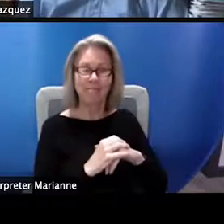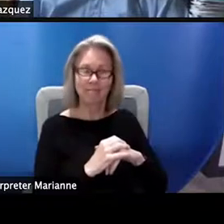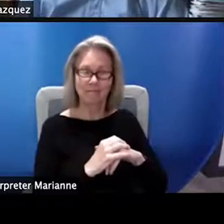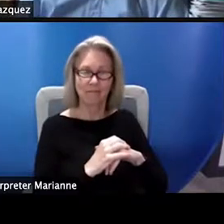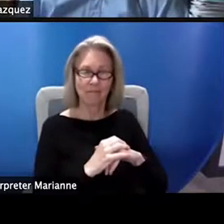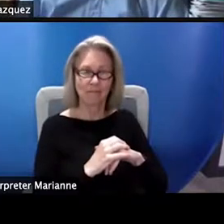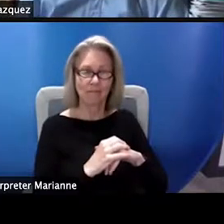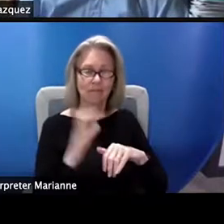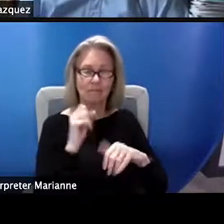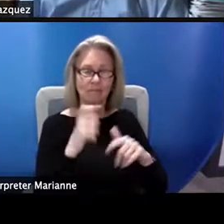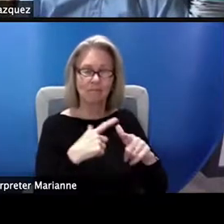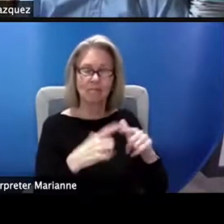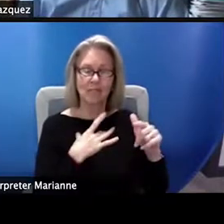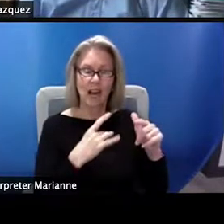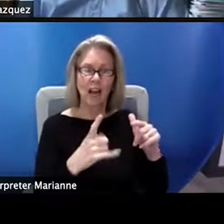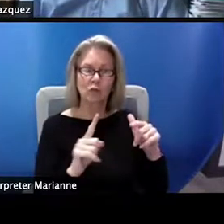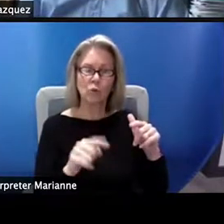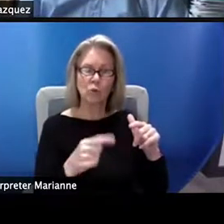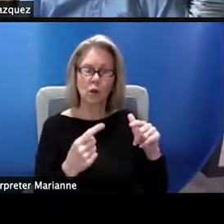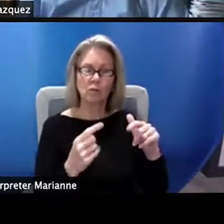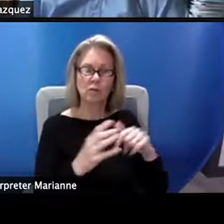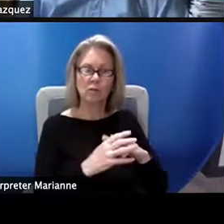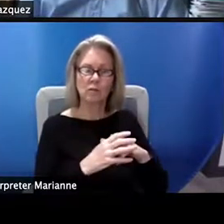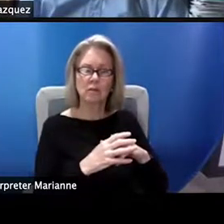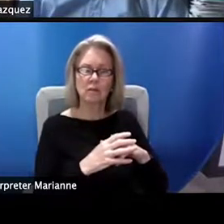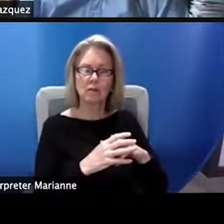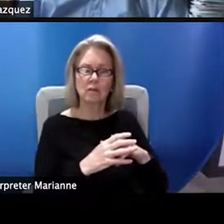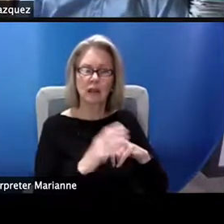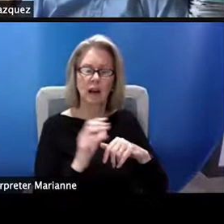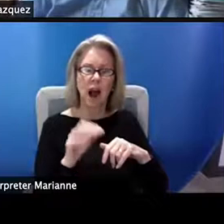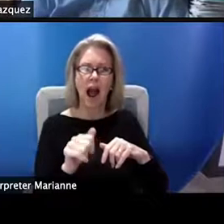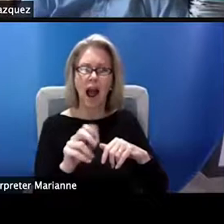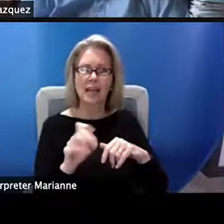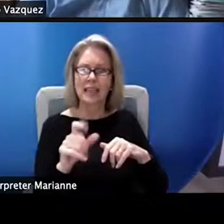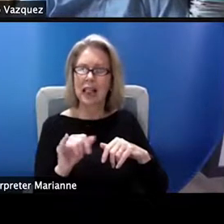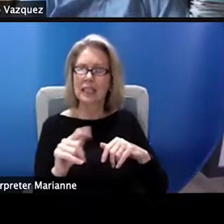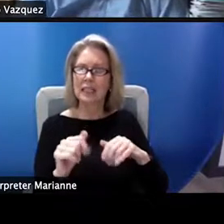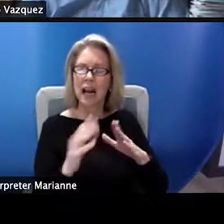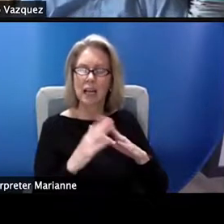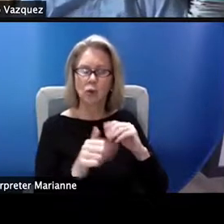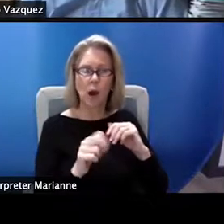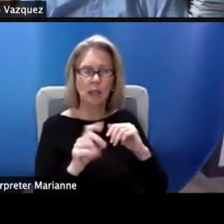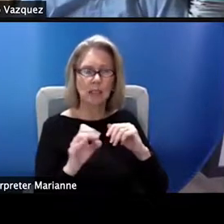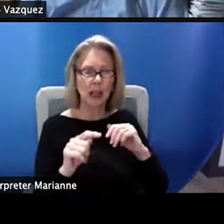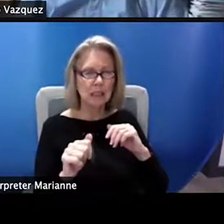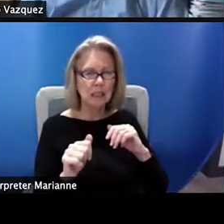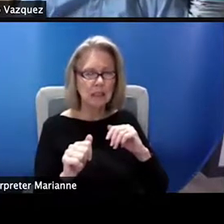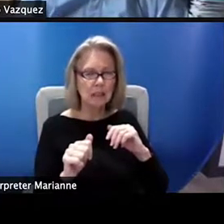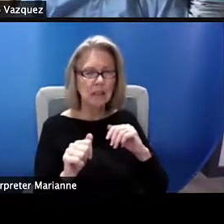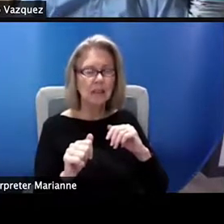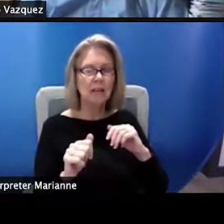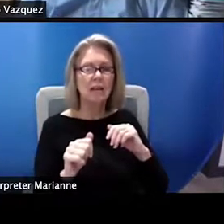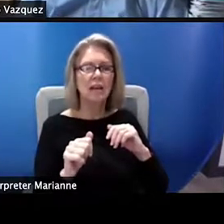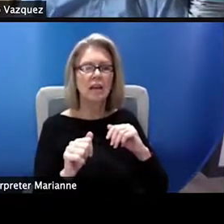I guess that I'd like to throw it over to Adelita and ask you, Adelita, whether the film that you